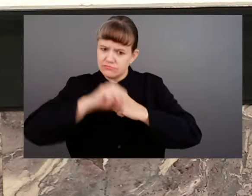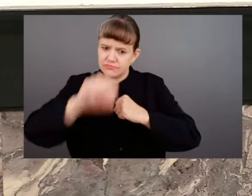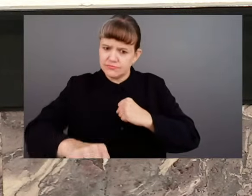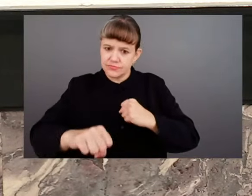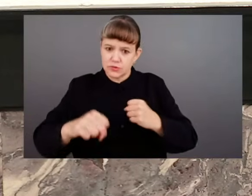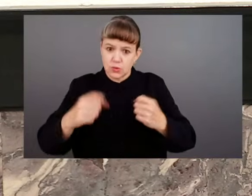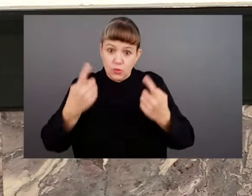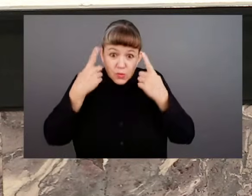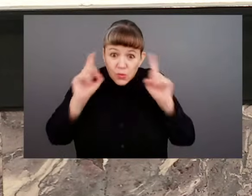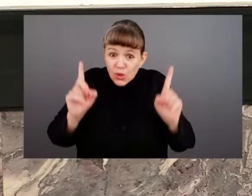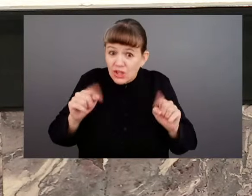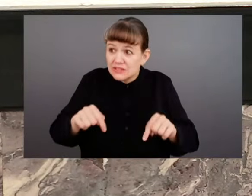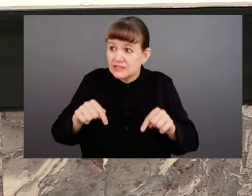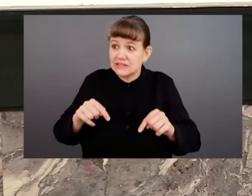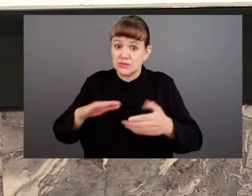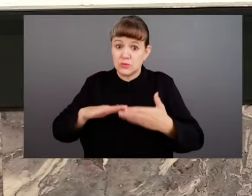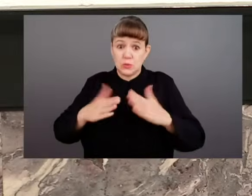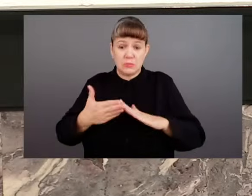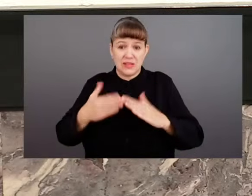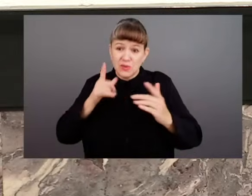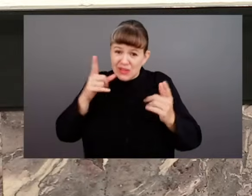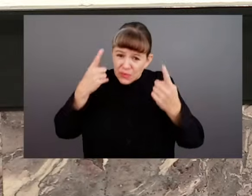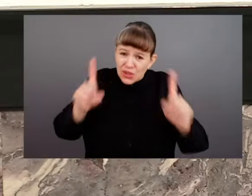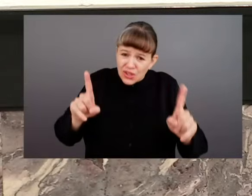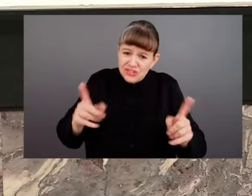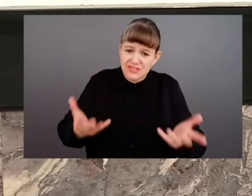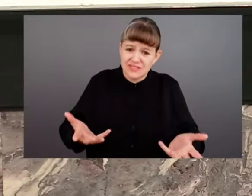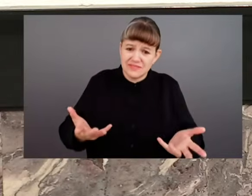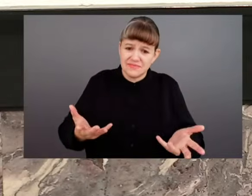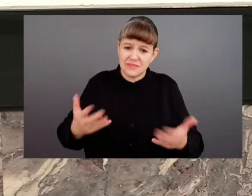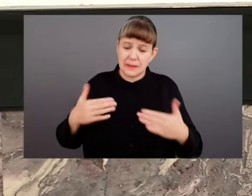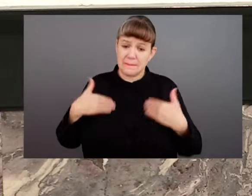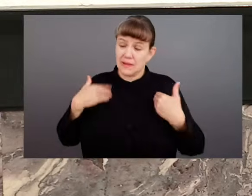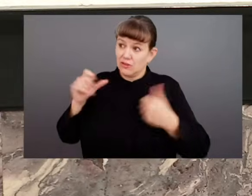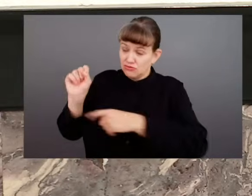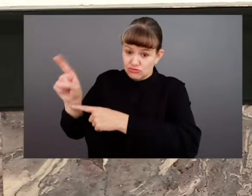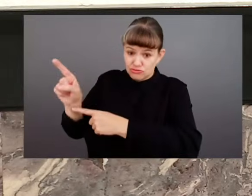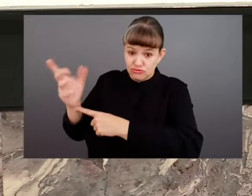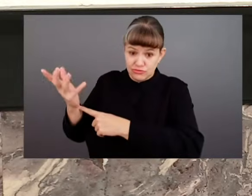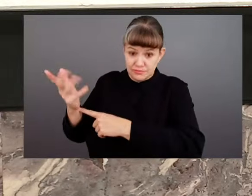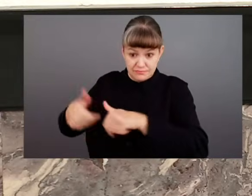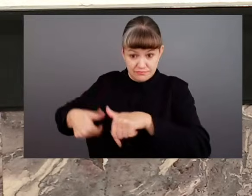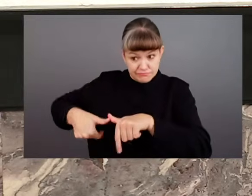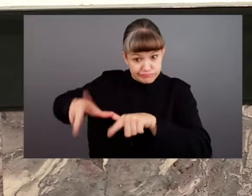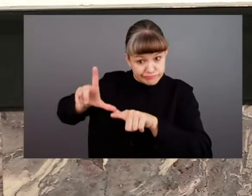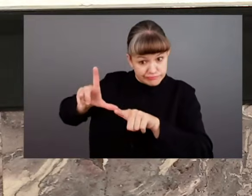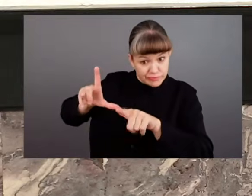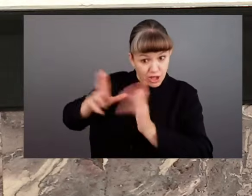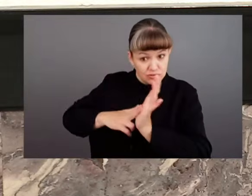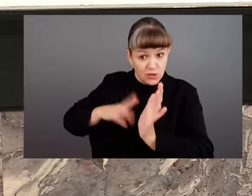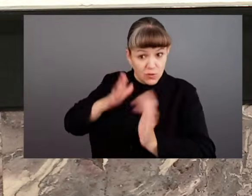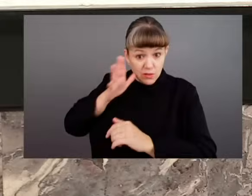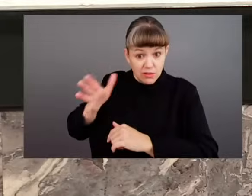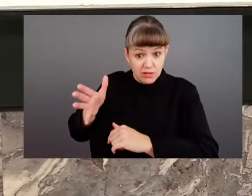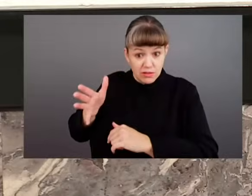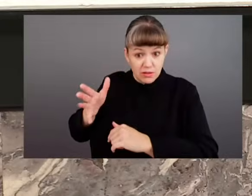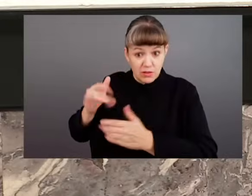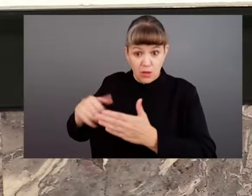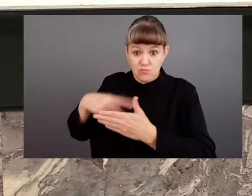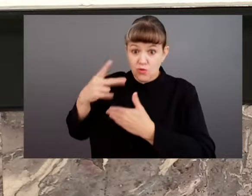of this proven effective program and help ensure the vulnerable and high-risk youth do not get left behind?